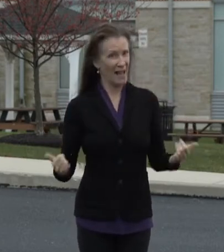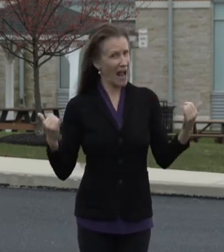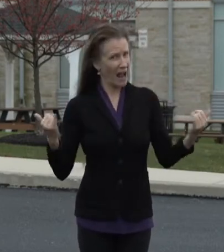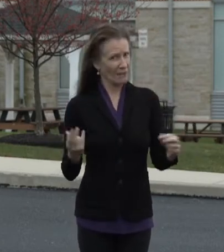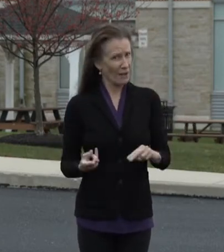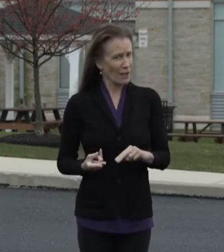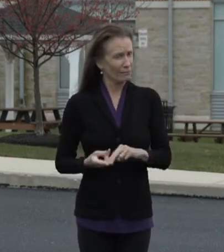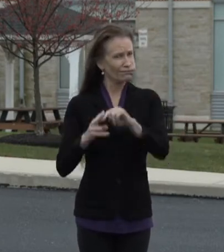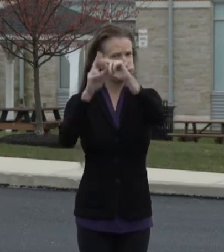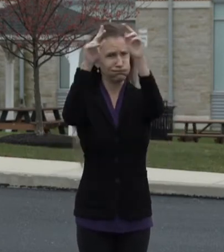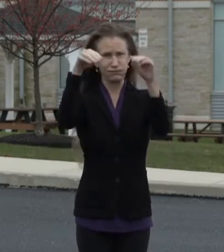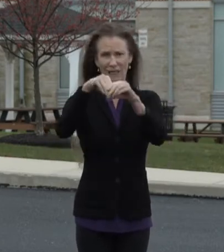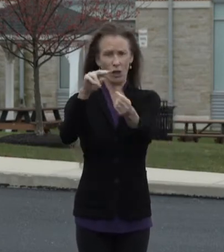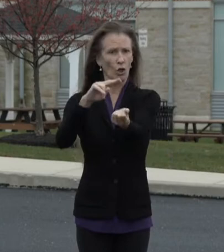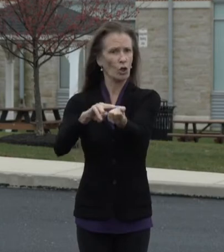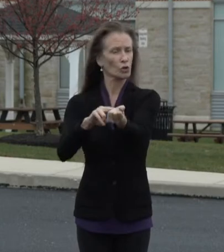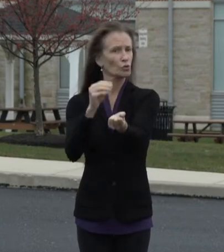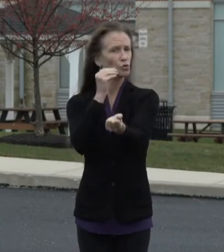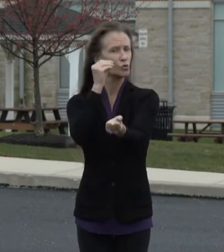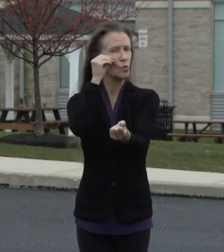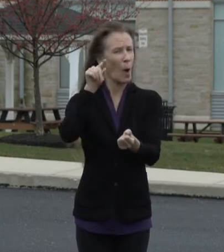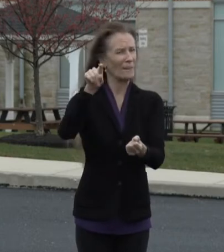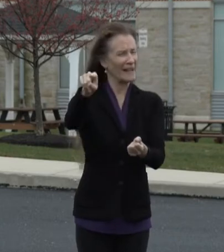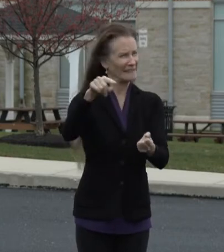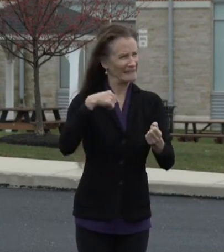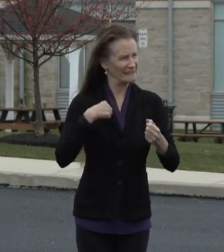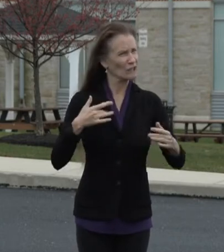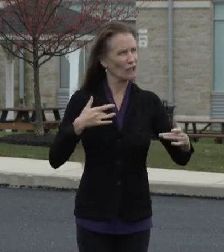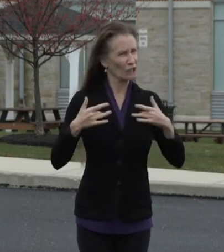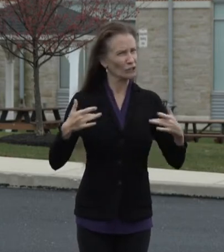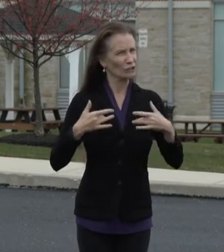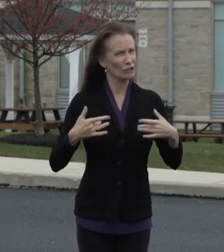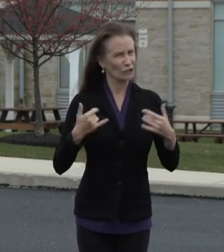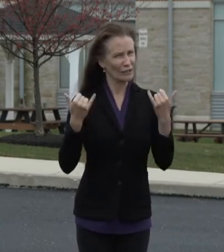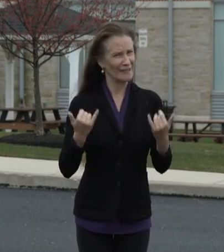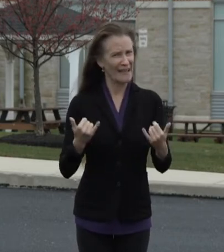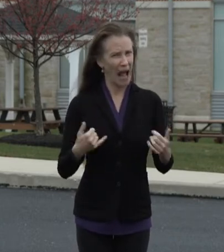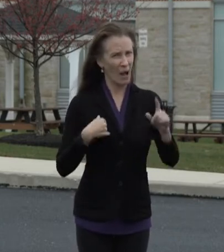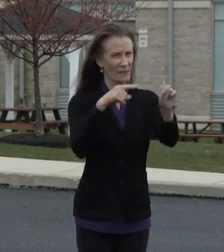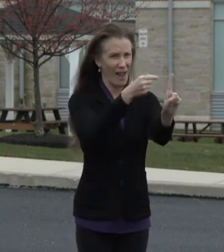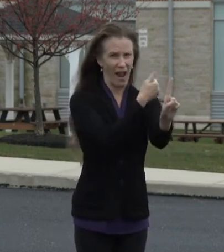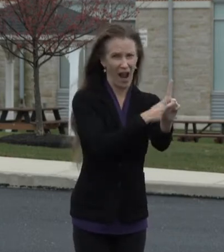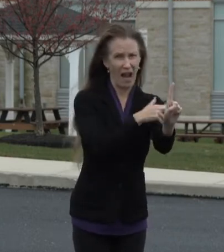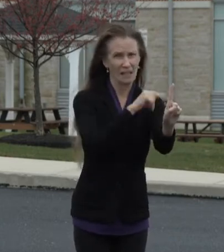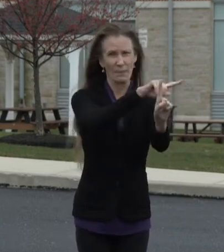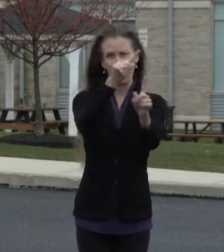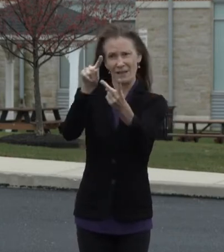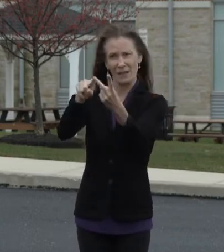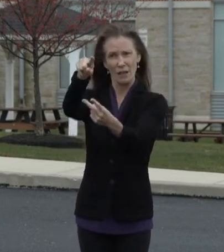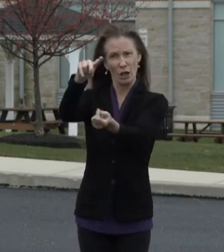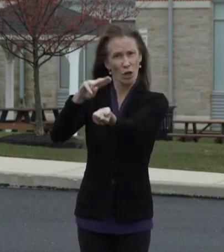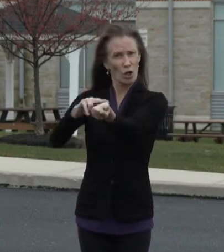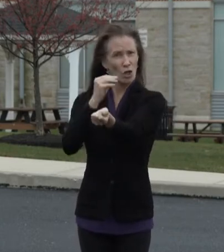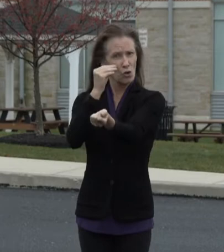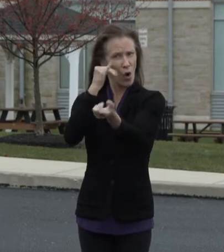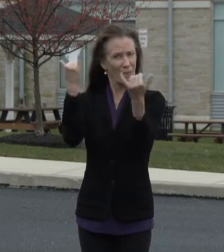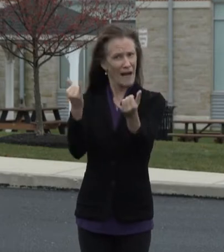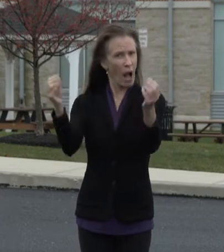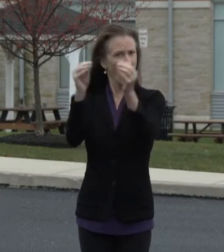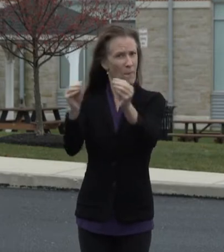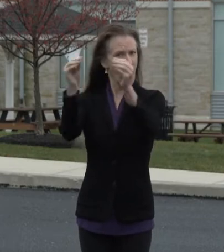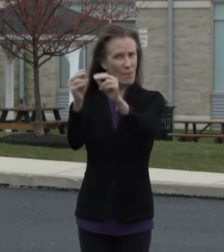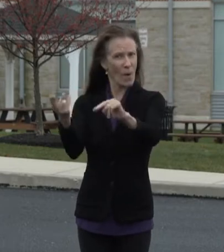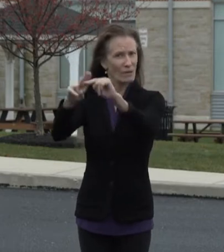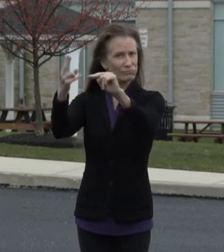care living facility is directly reflective of what is occurring in the community and county where it is